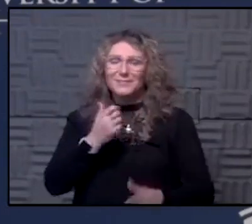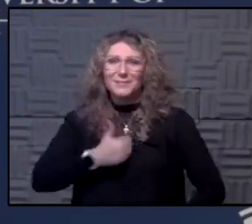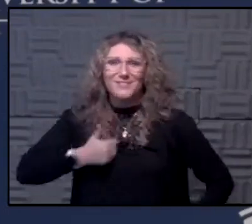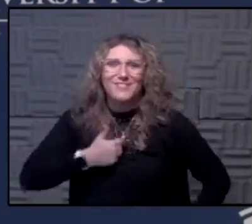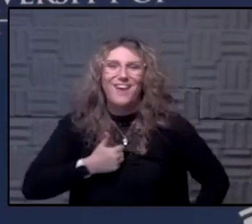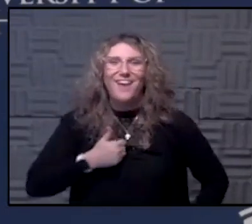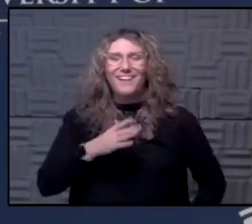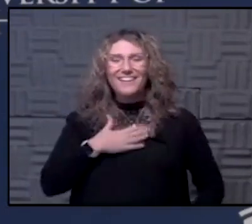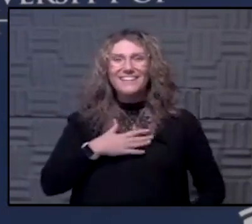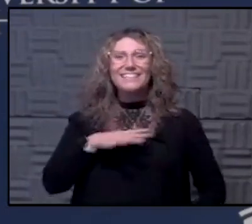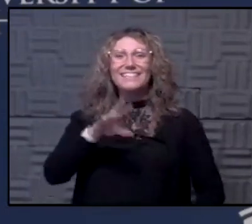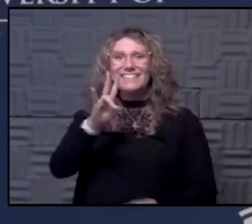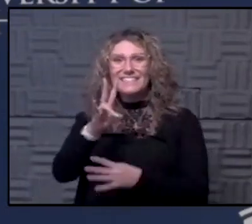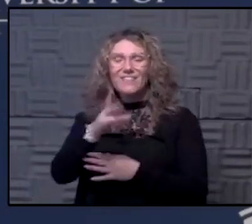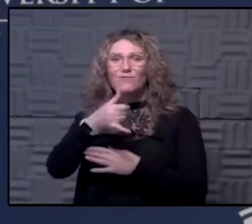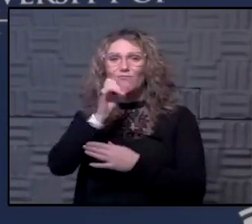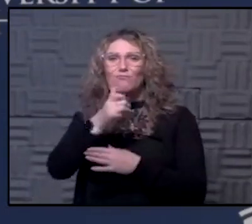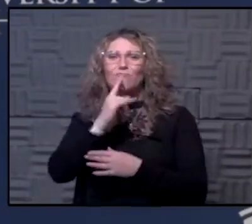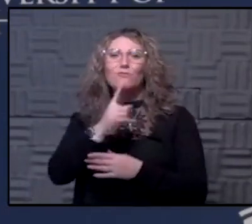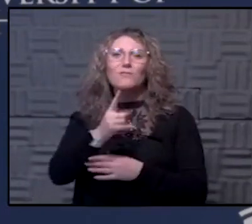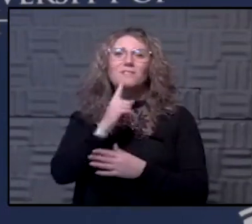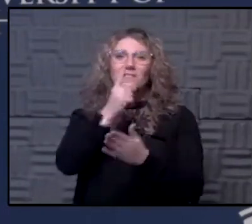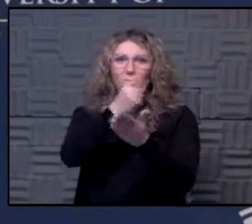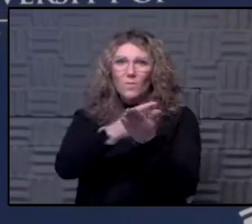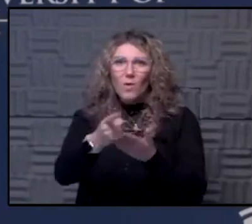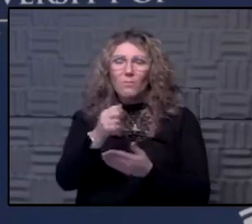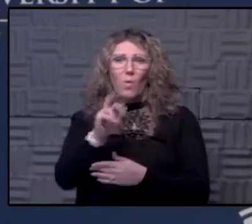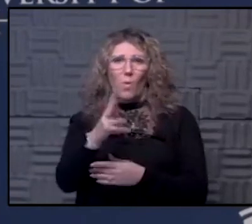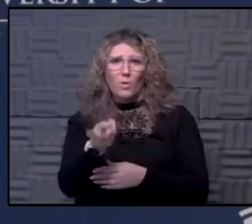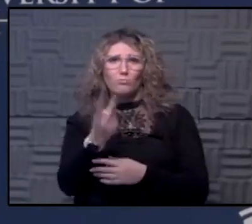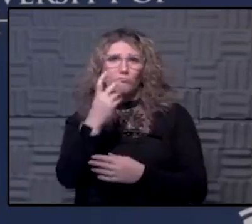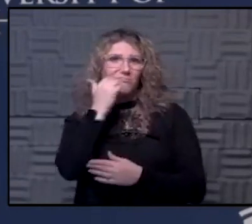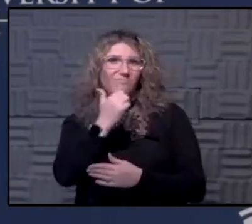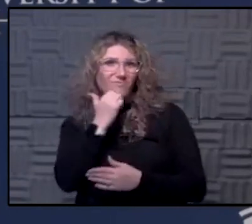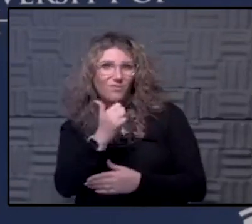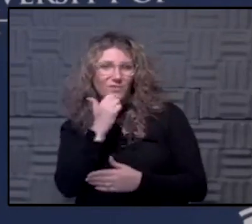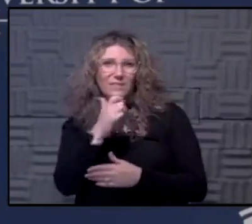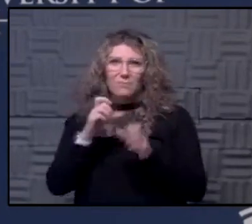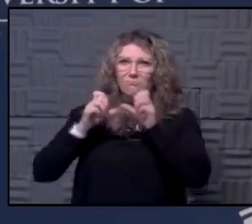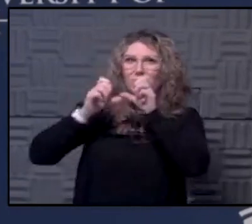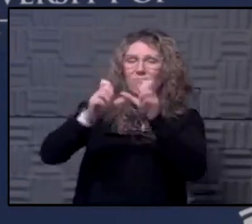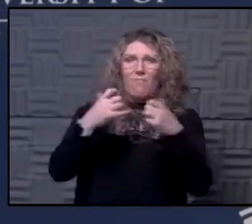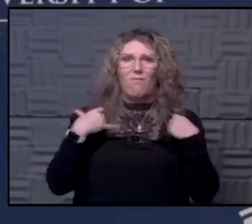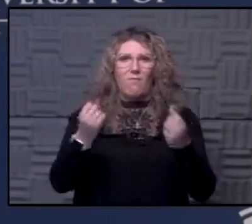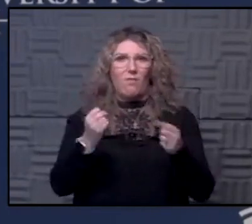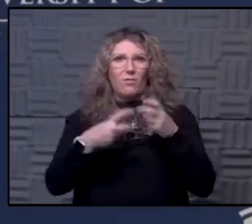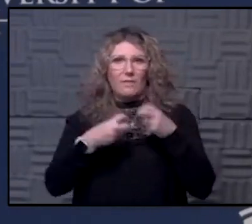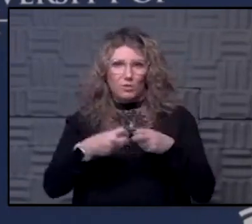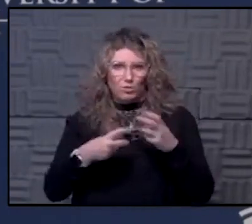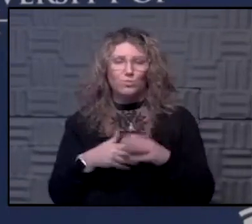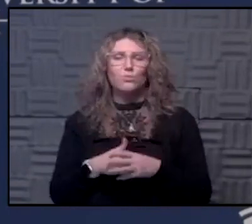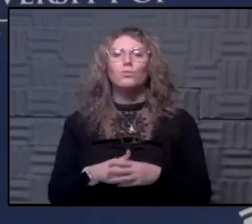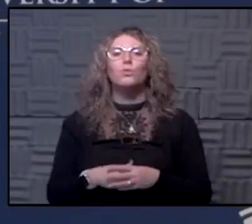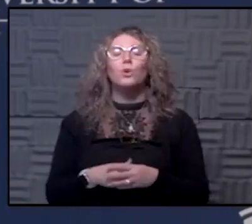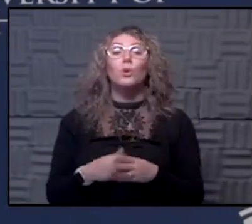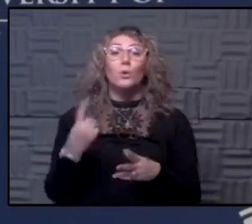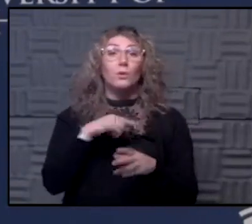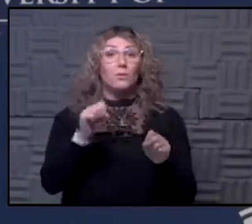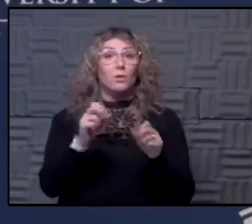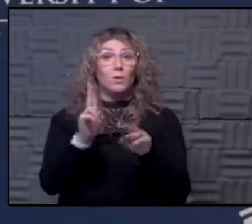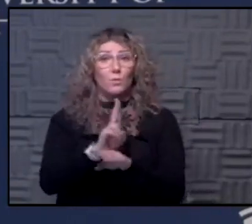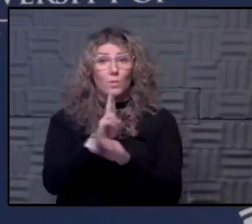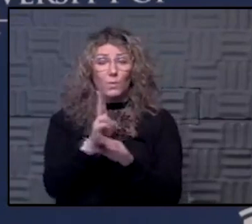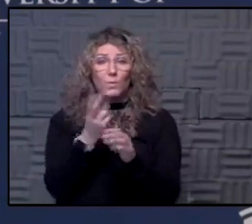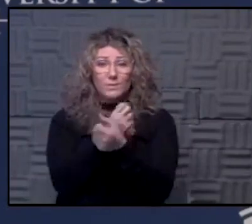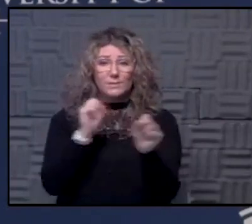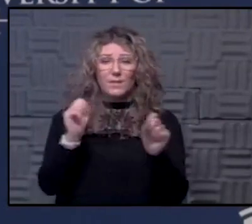week or 2 drinks in a day that they're at risk of chronic health problems. So obviously it's something that we can use safely, but can